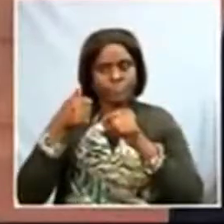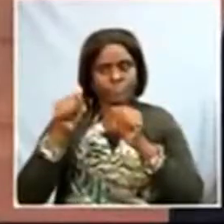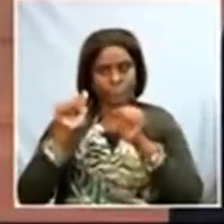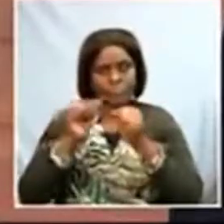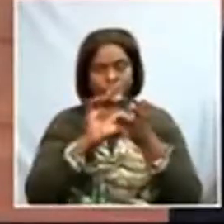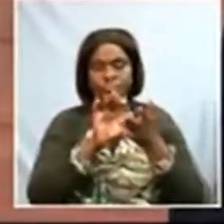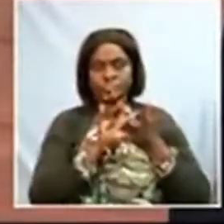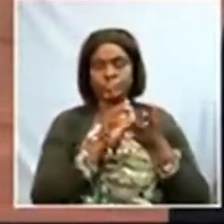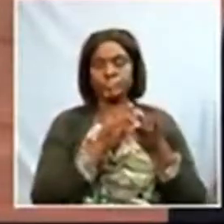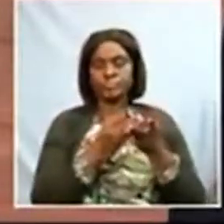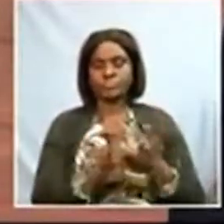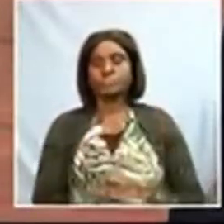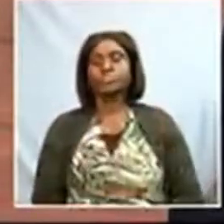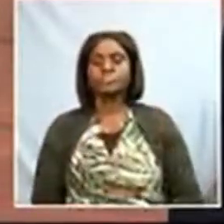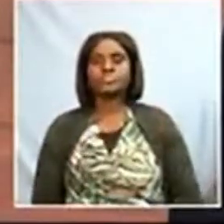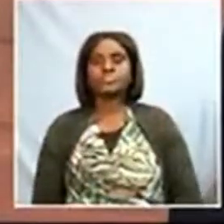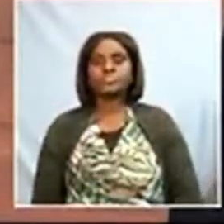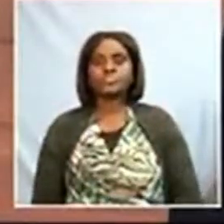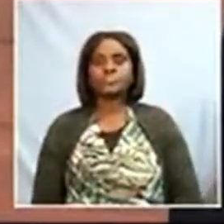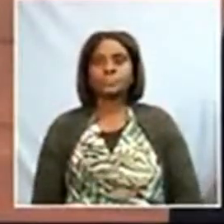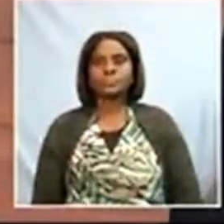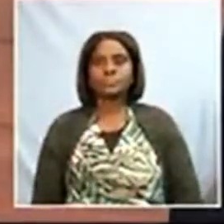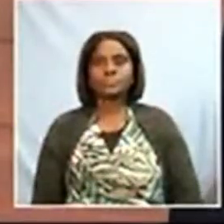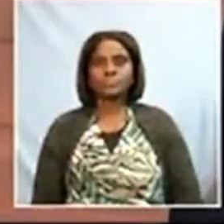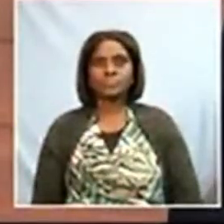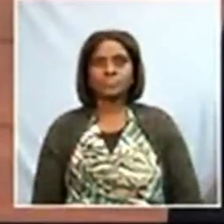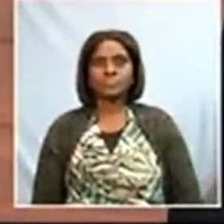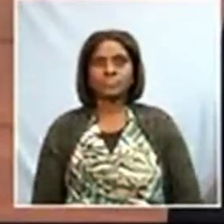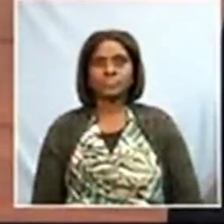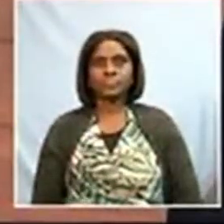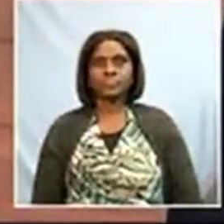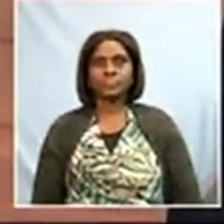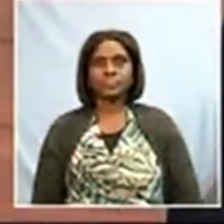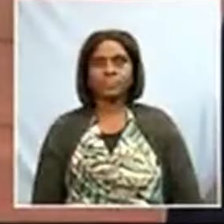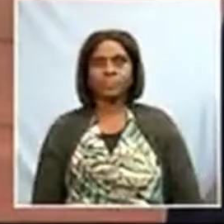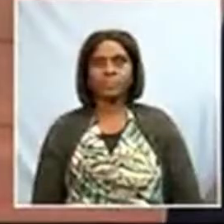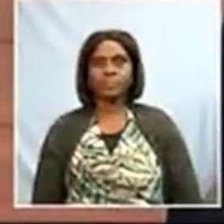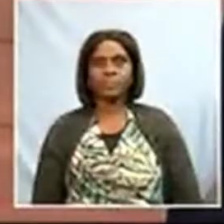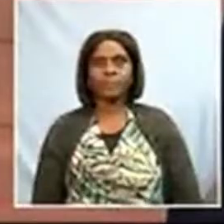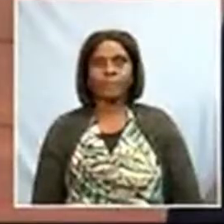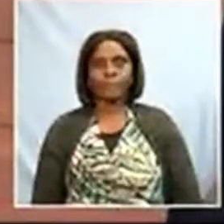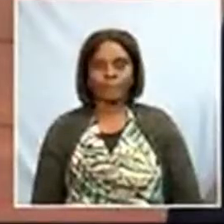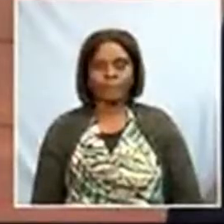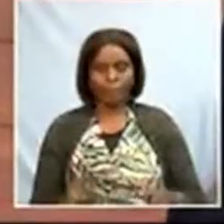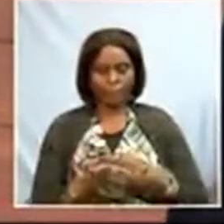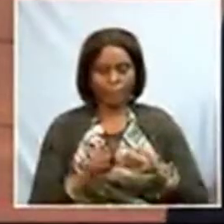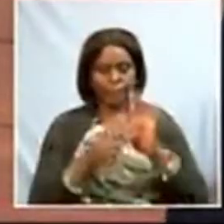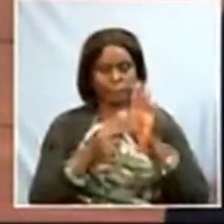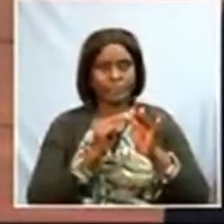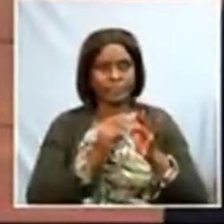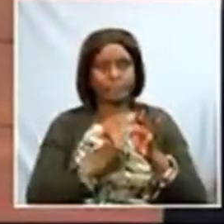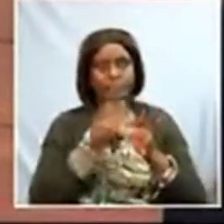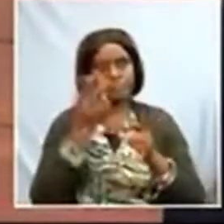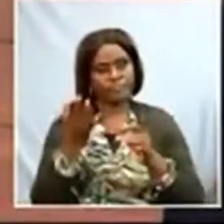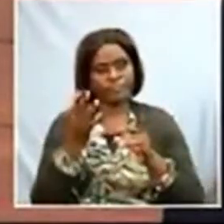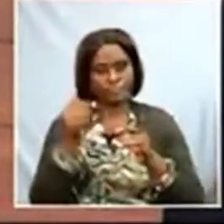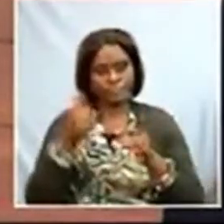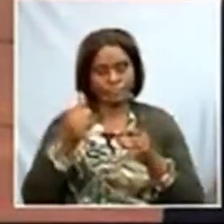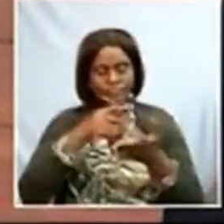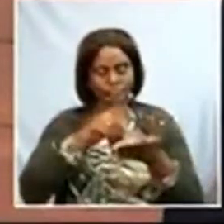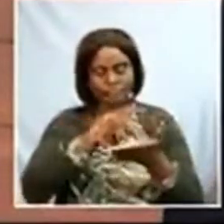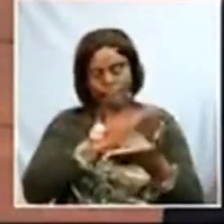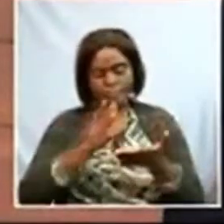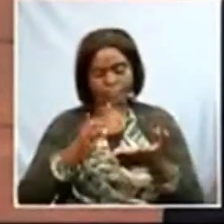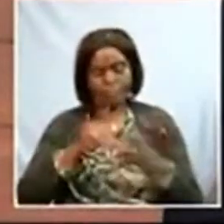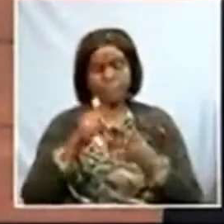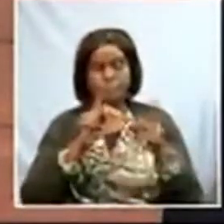borrowed. And also, I wanted them also to show us actually the repayment, how